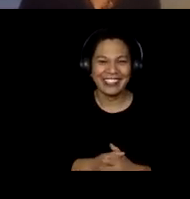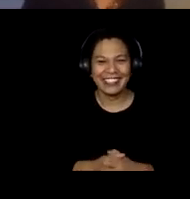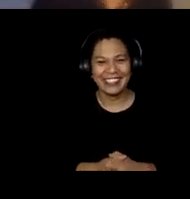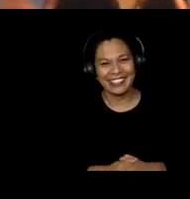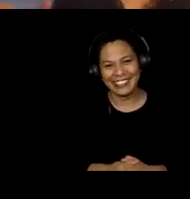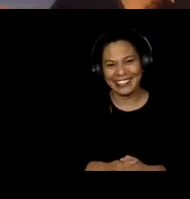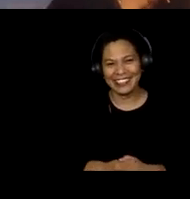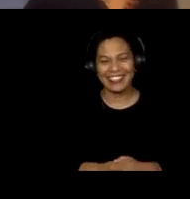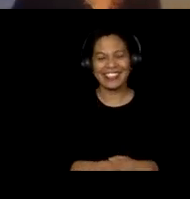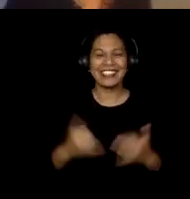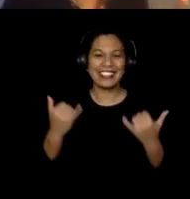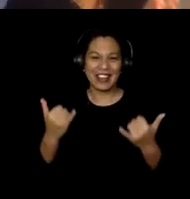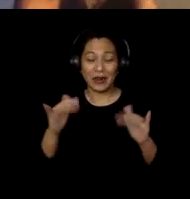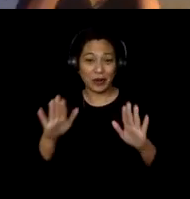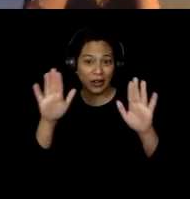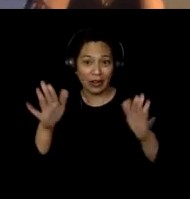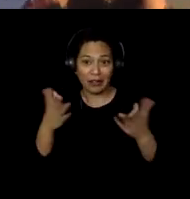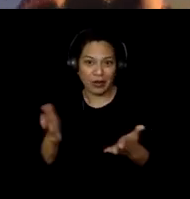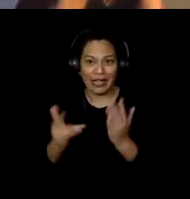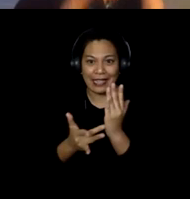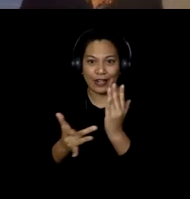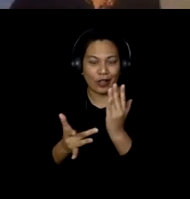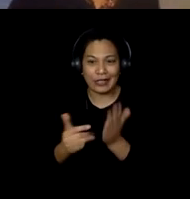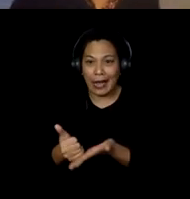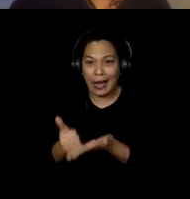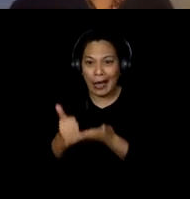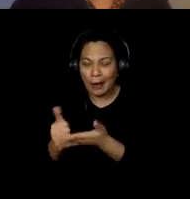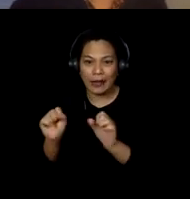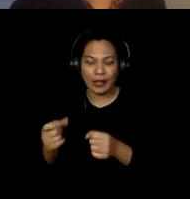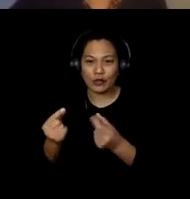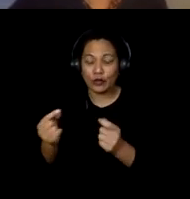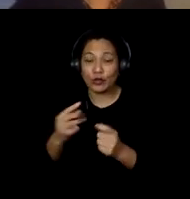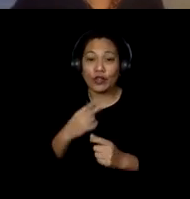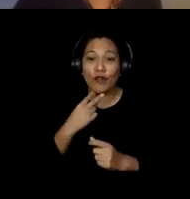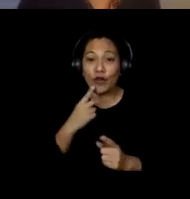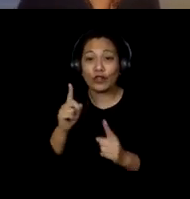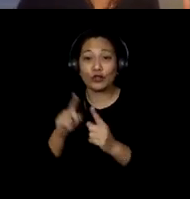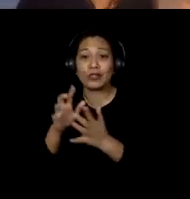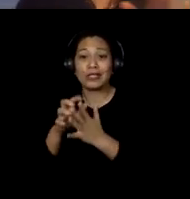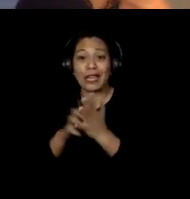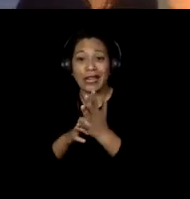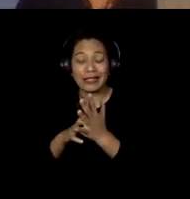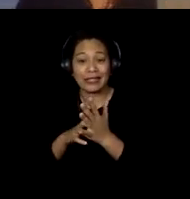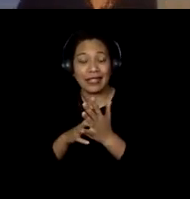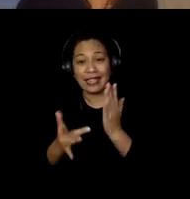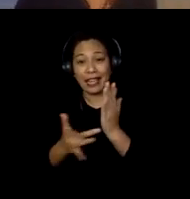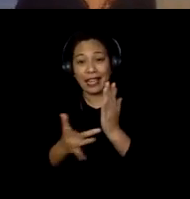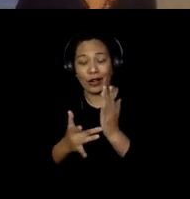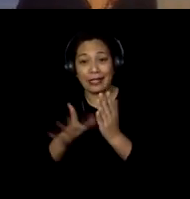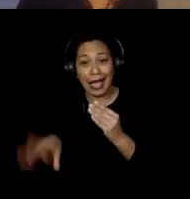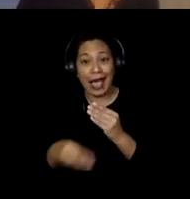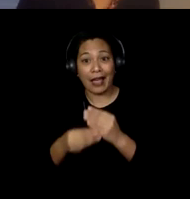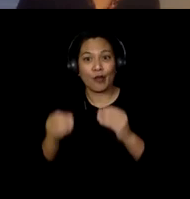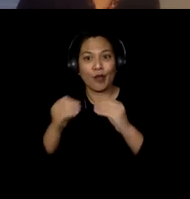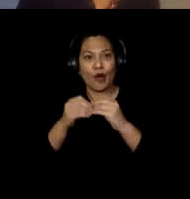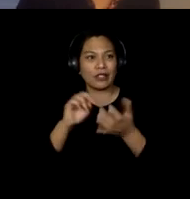So now that is great and wonderful. So now this voice to text technology is adding another layer, which is visual